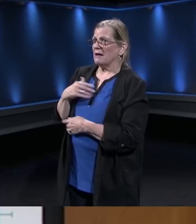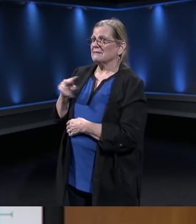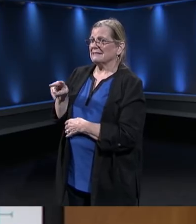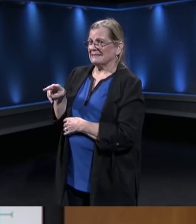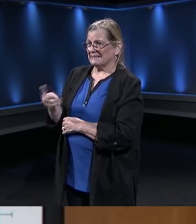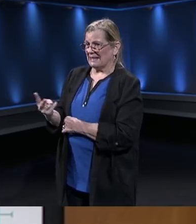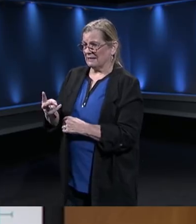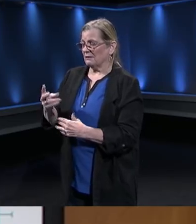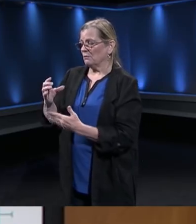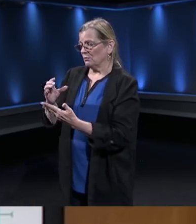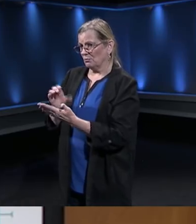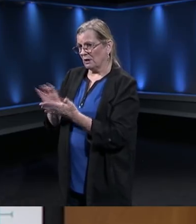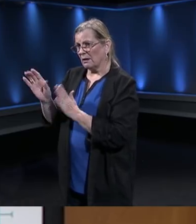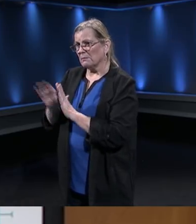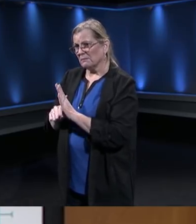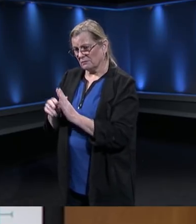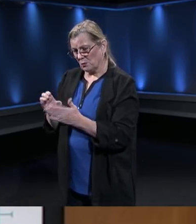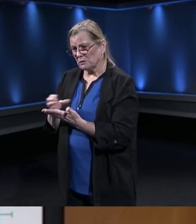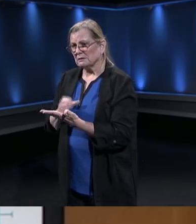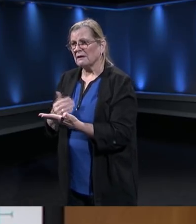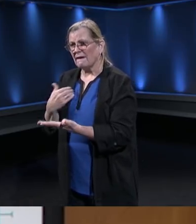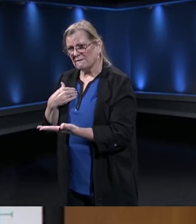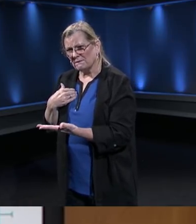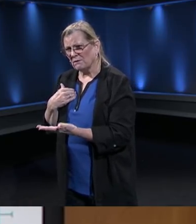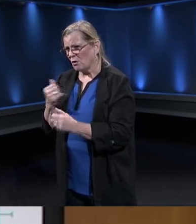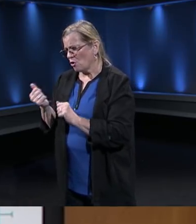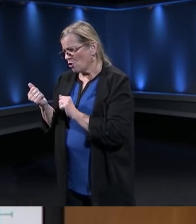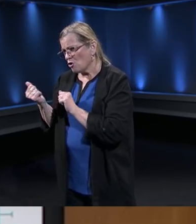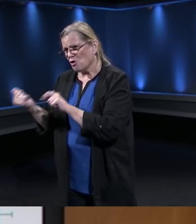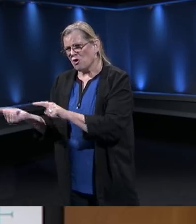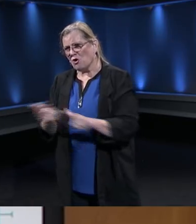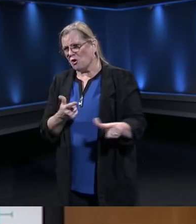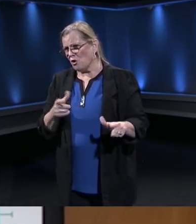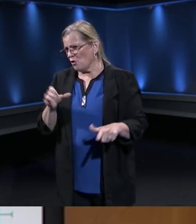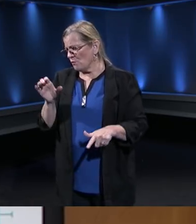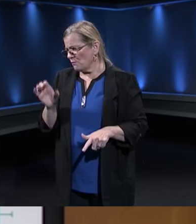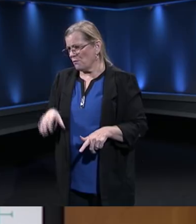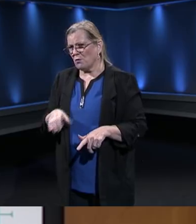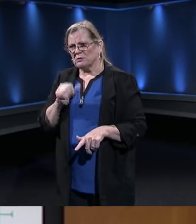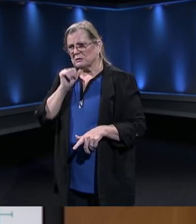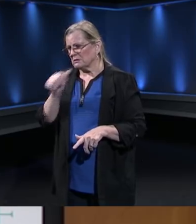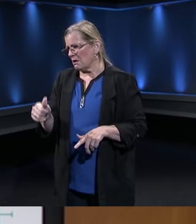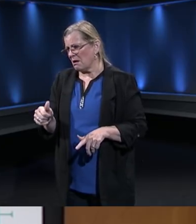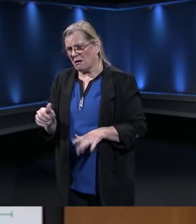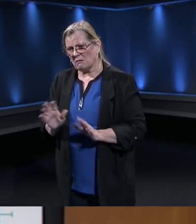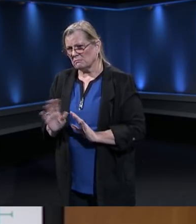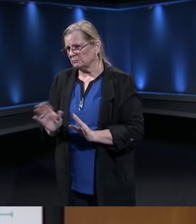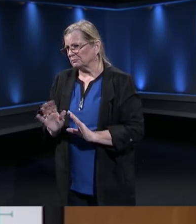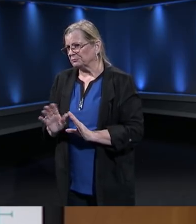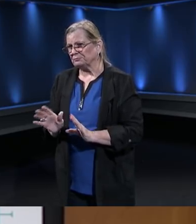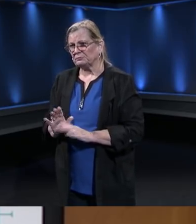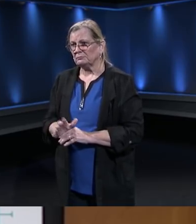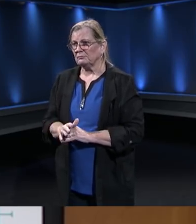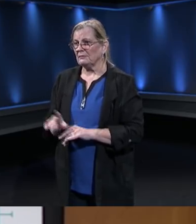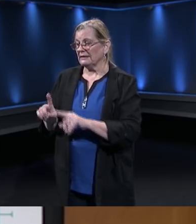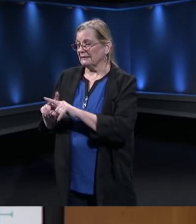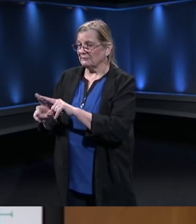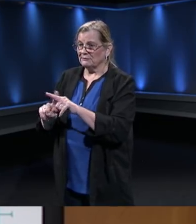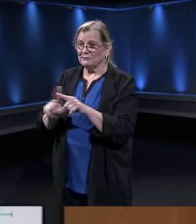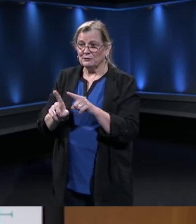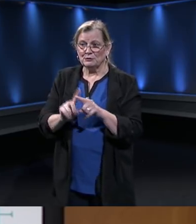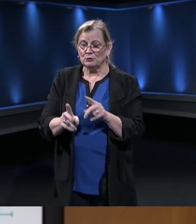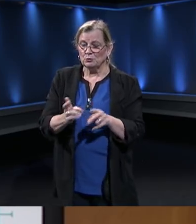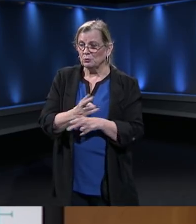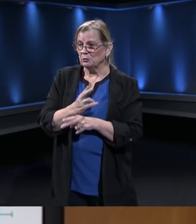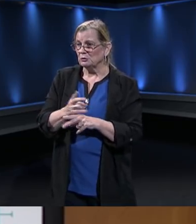use that, but that is not something that every school needs to use or is required to use. It's as you said, different schools are using different